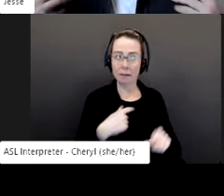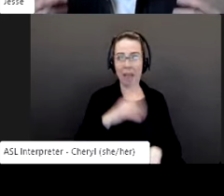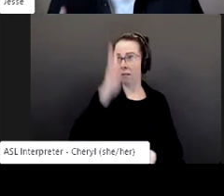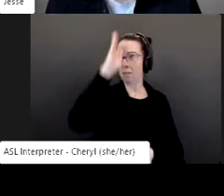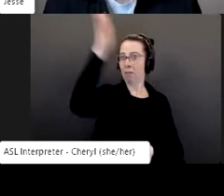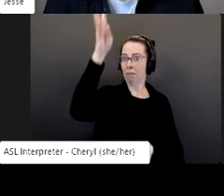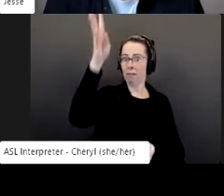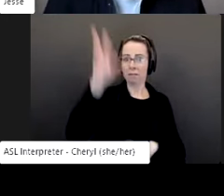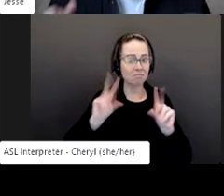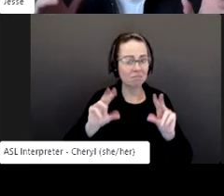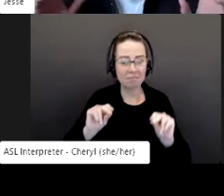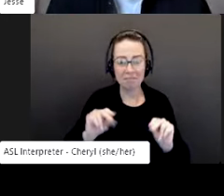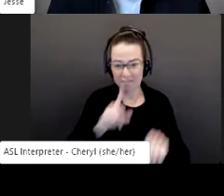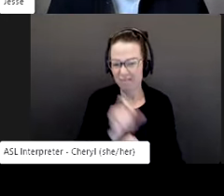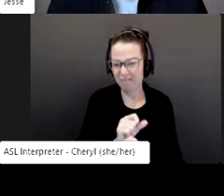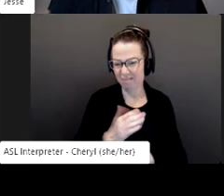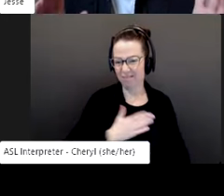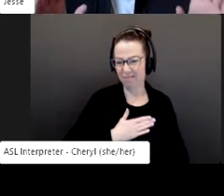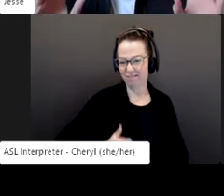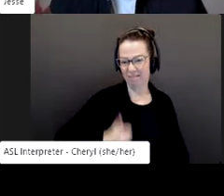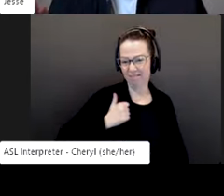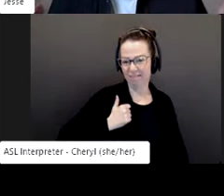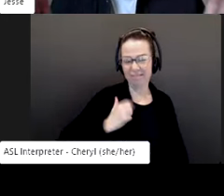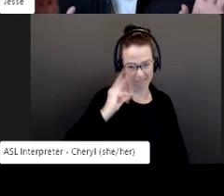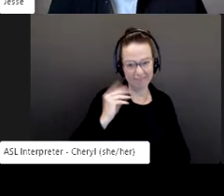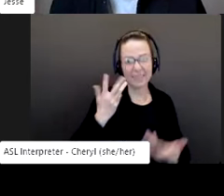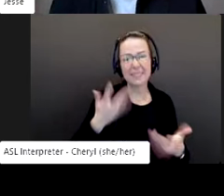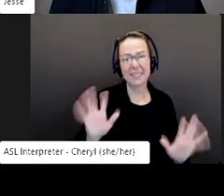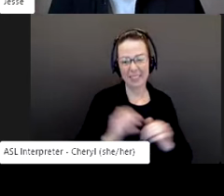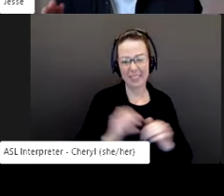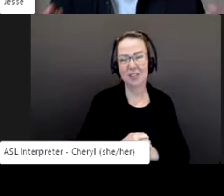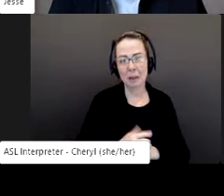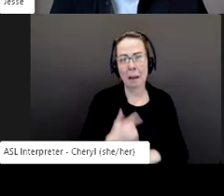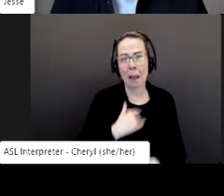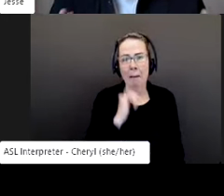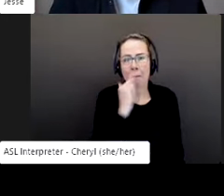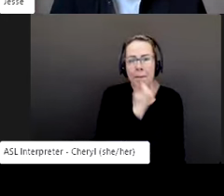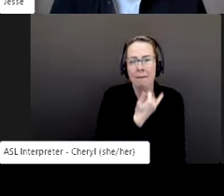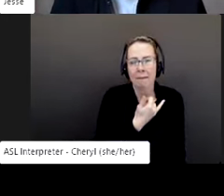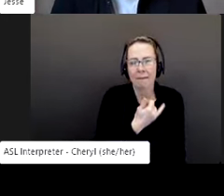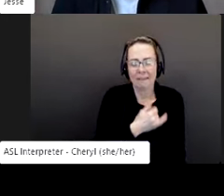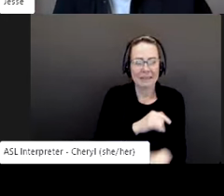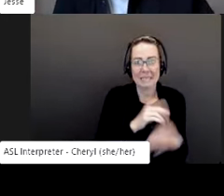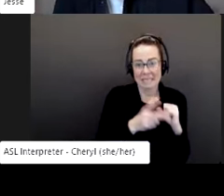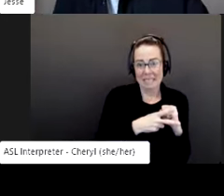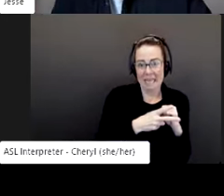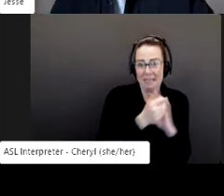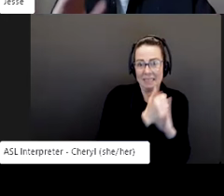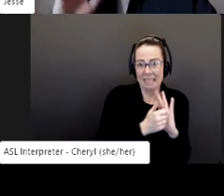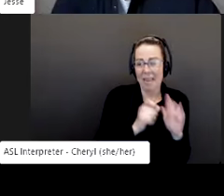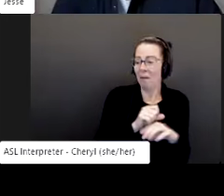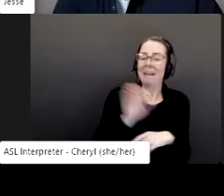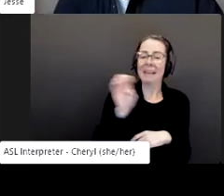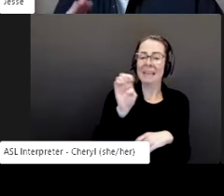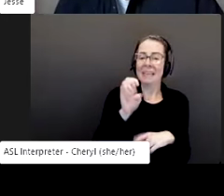my life. And I know this because one time I did send an e-transfer direct from my savings account and